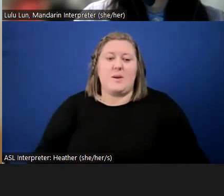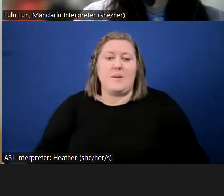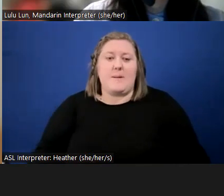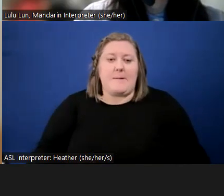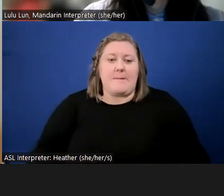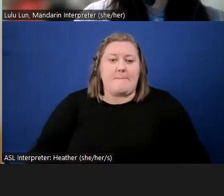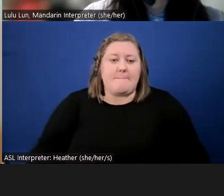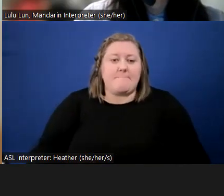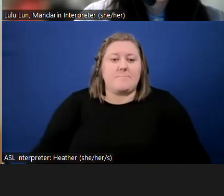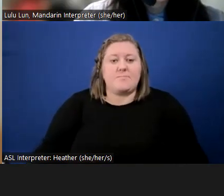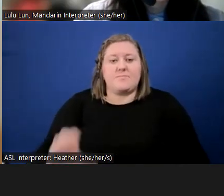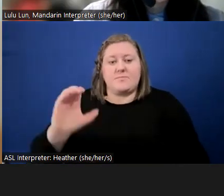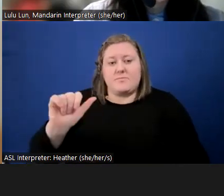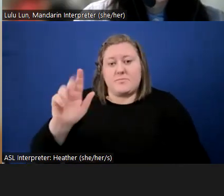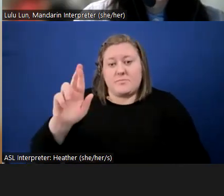Thank you, Ms. Rodriguez.